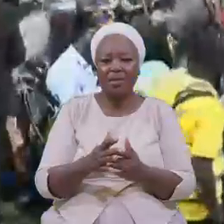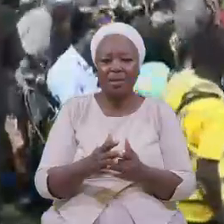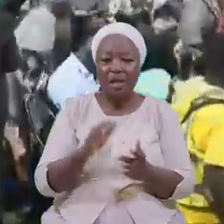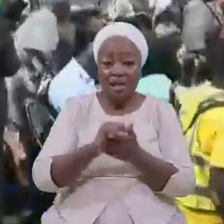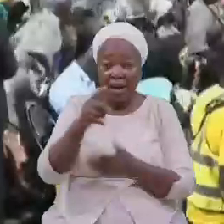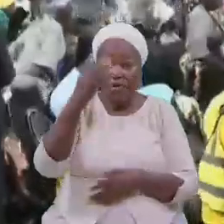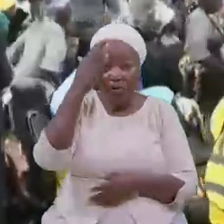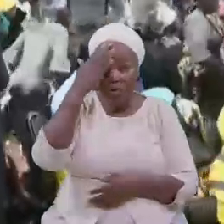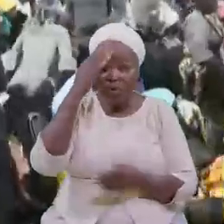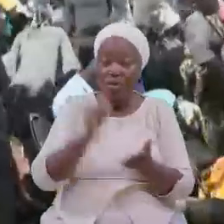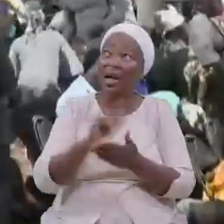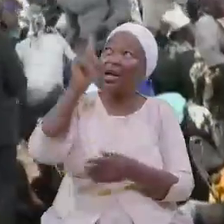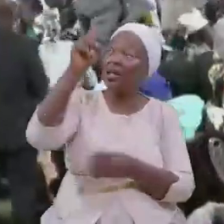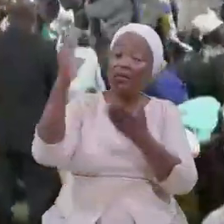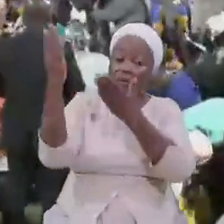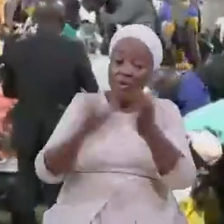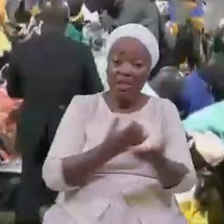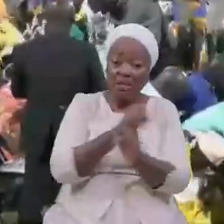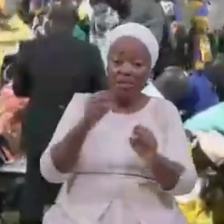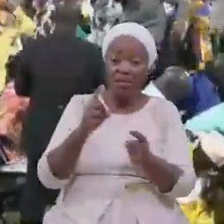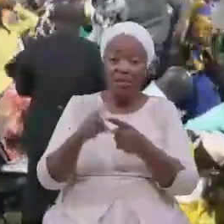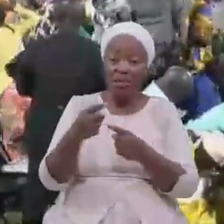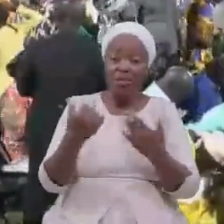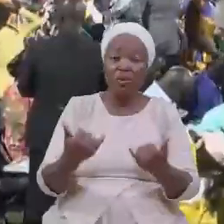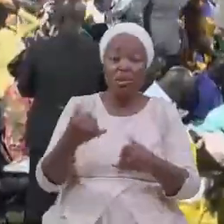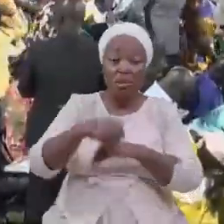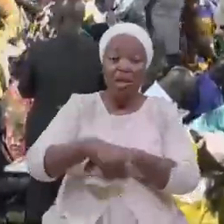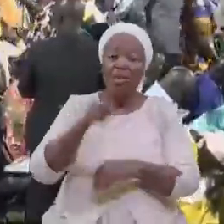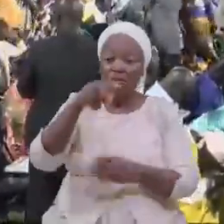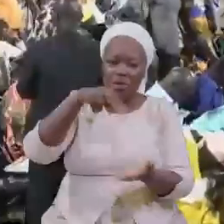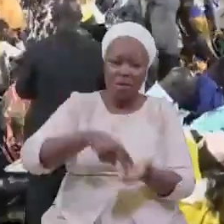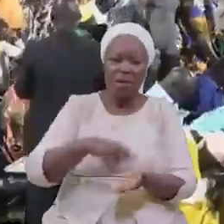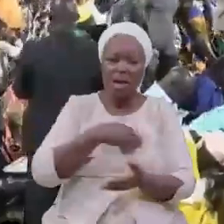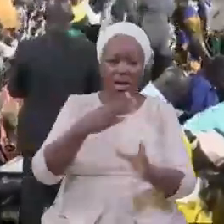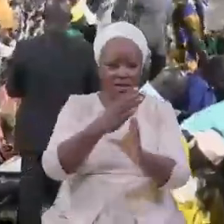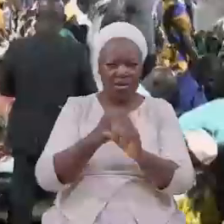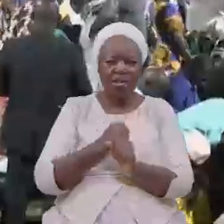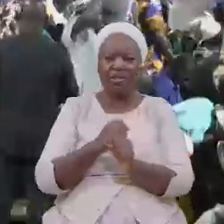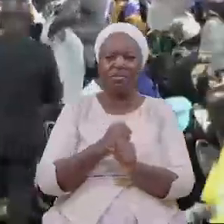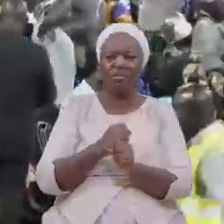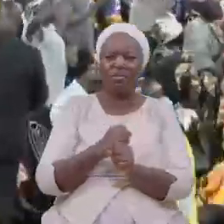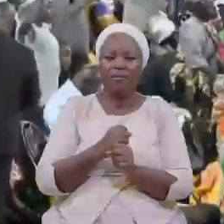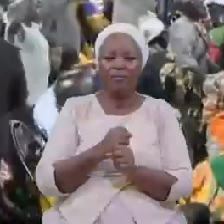he brings salvation to you tonight. Stand up and receive.